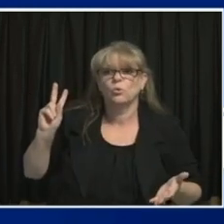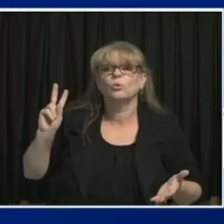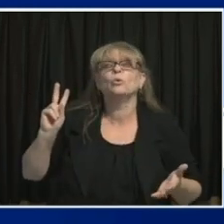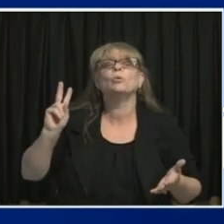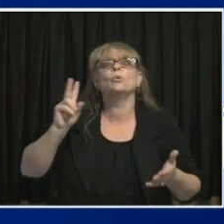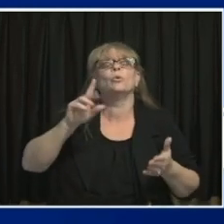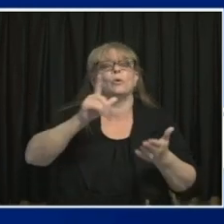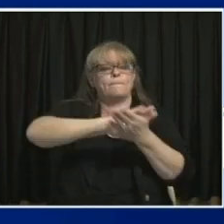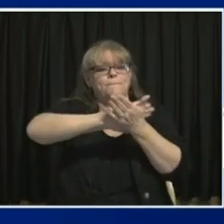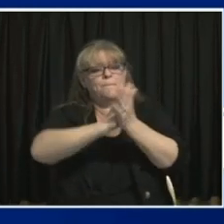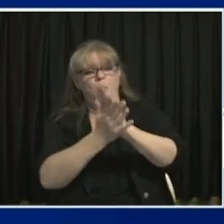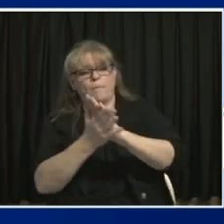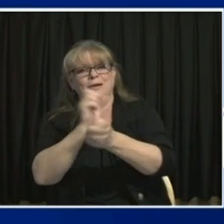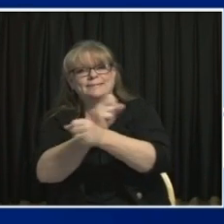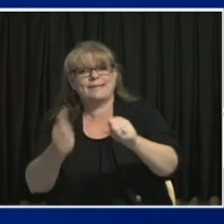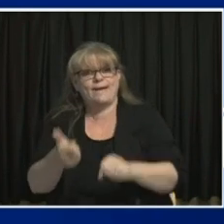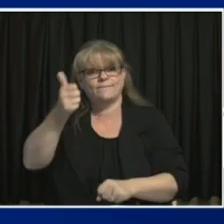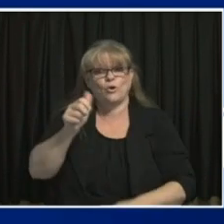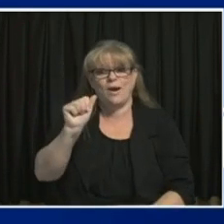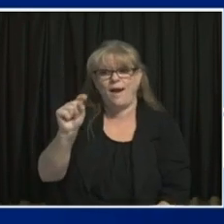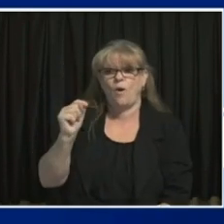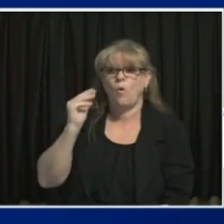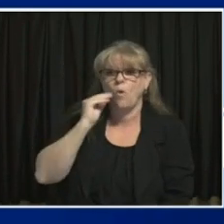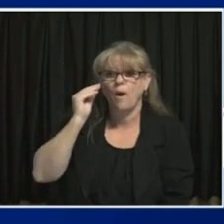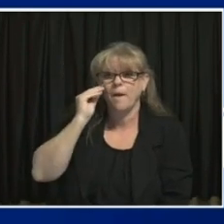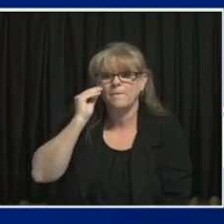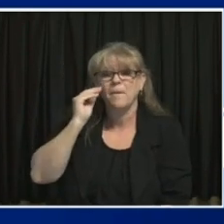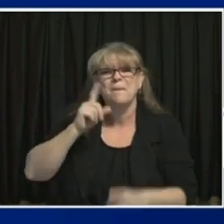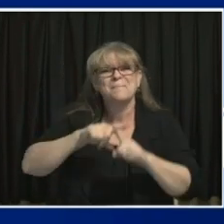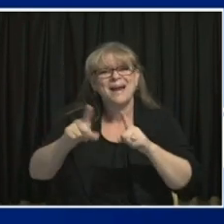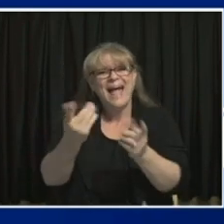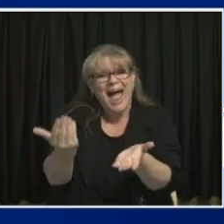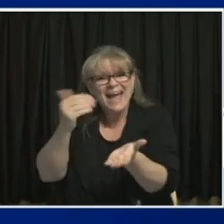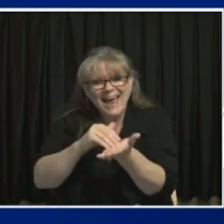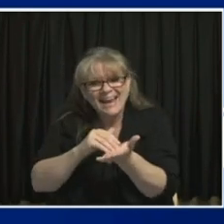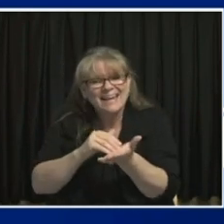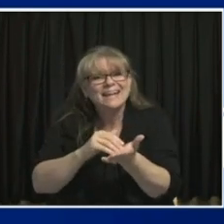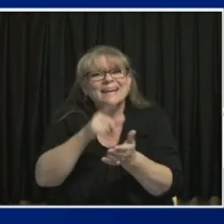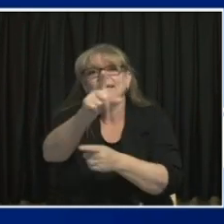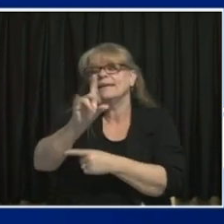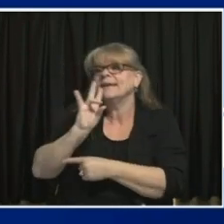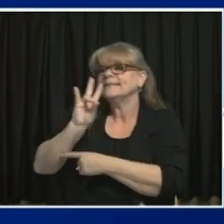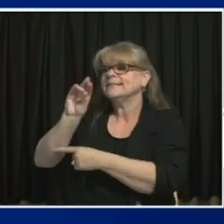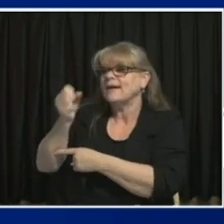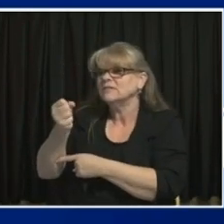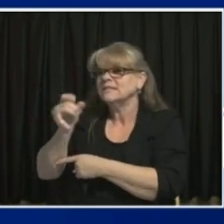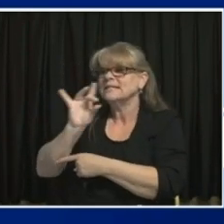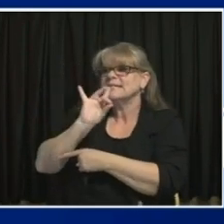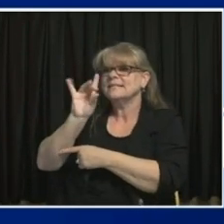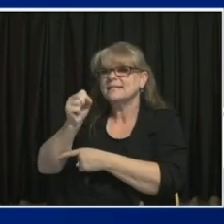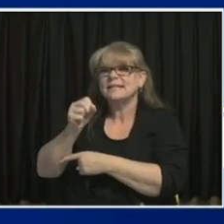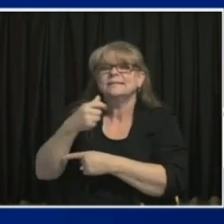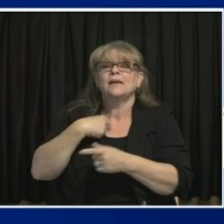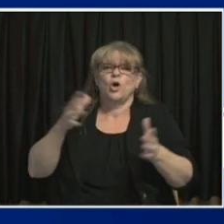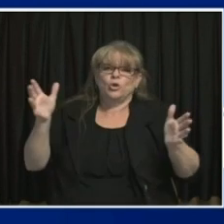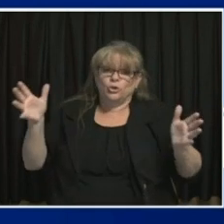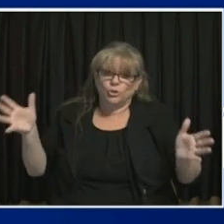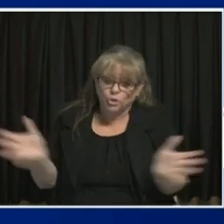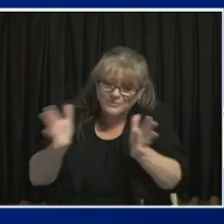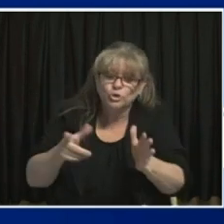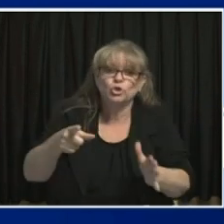ask those in their 70s and 80s to stay at home whenever possible. And over the past 2 weeks, Coloradans have done a great